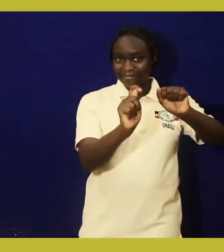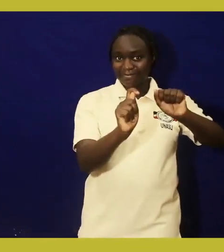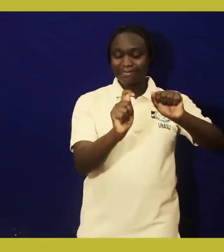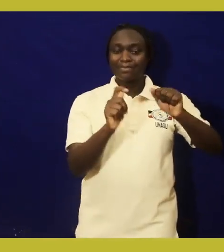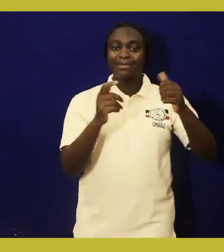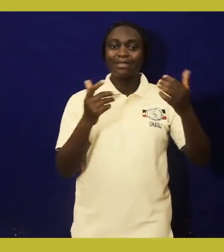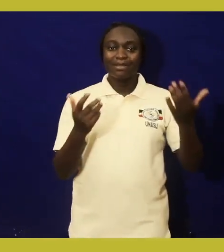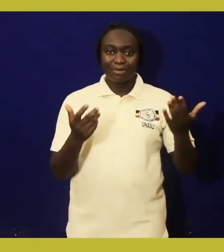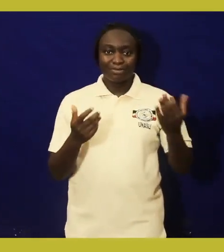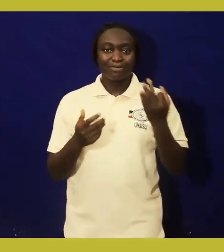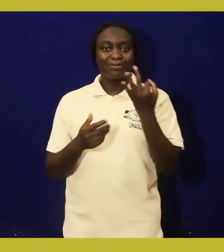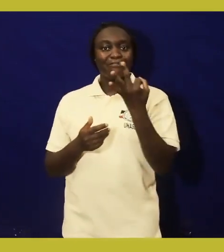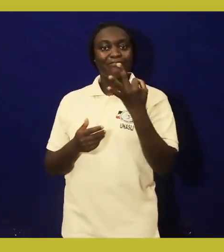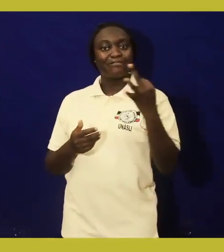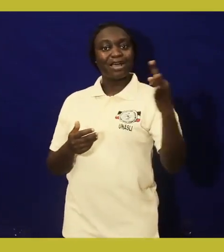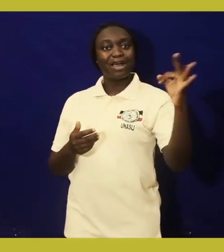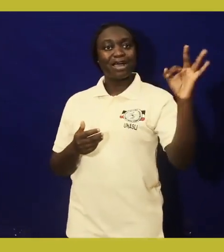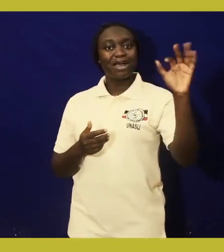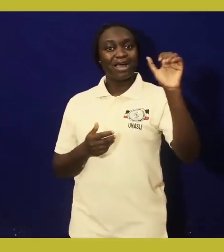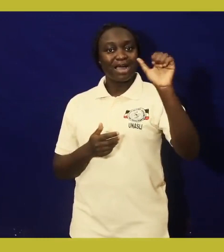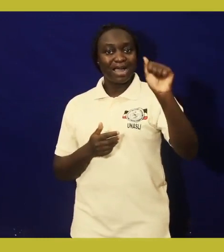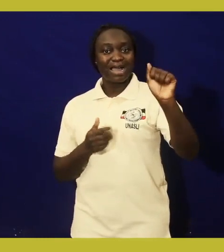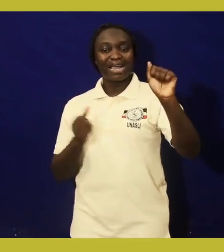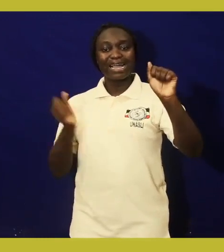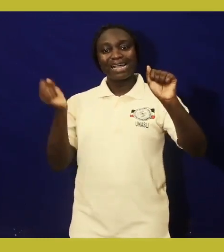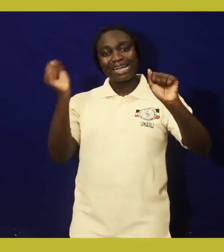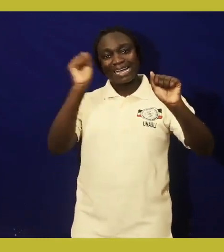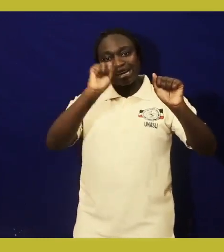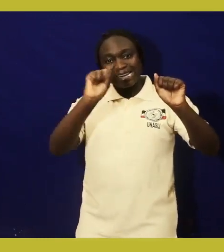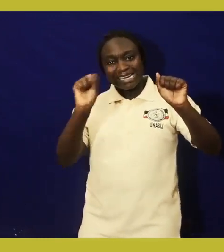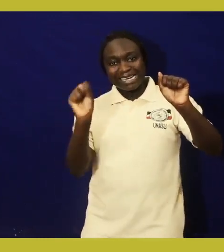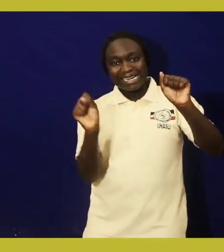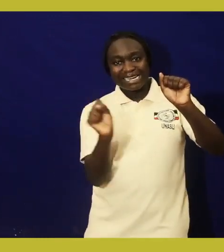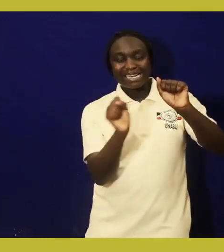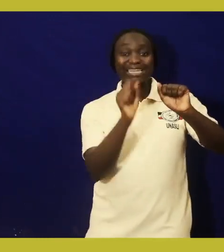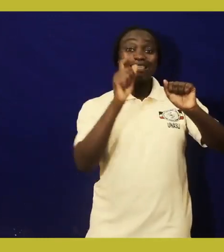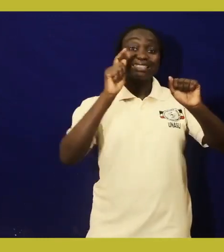Okay, now we can read fast.